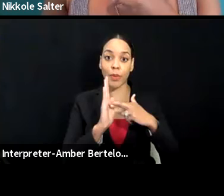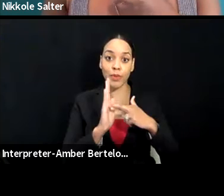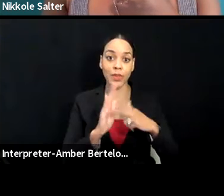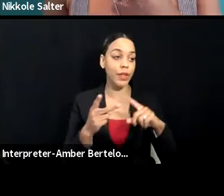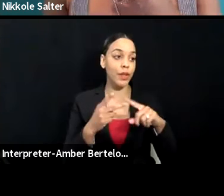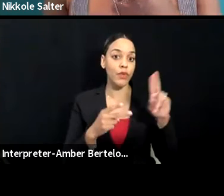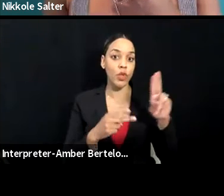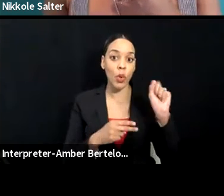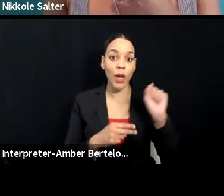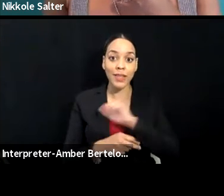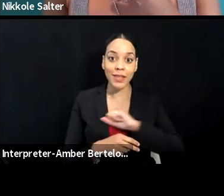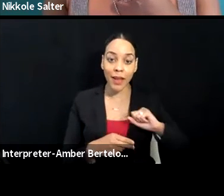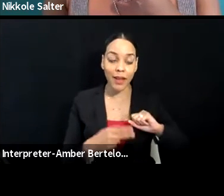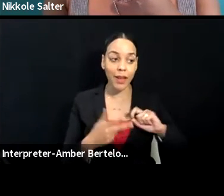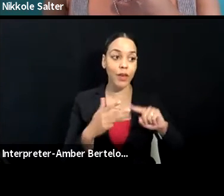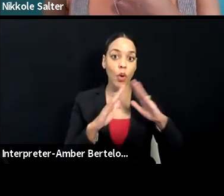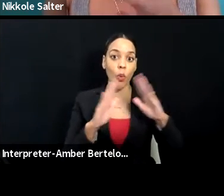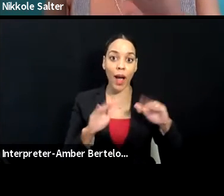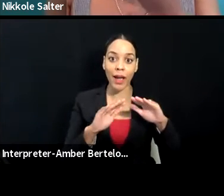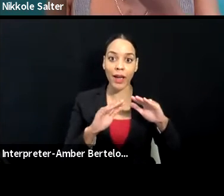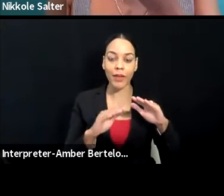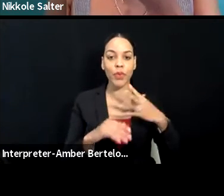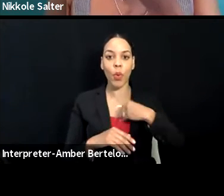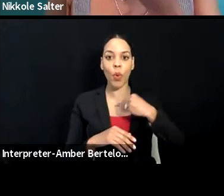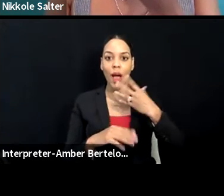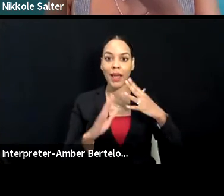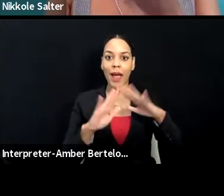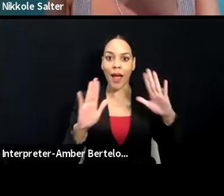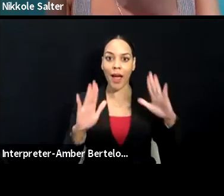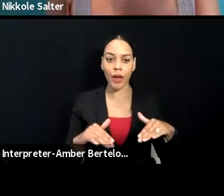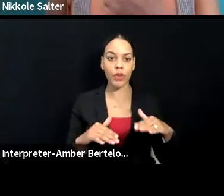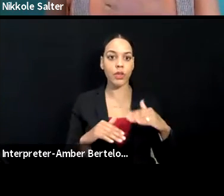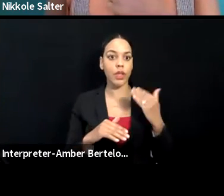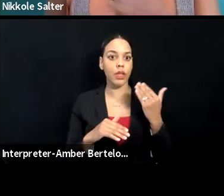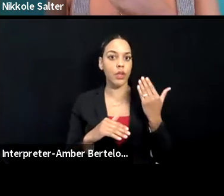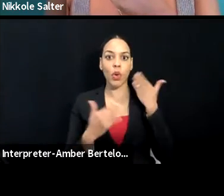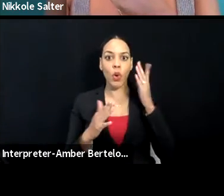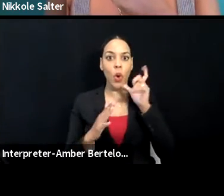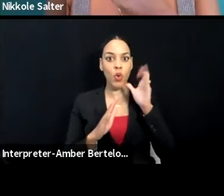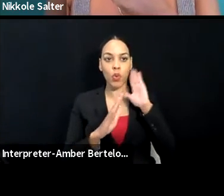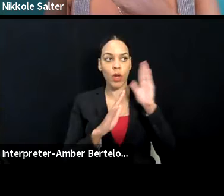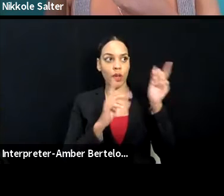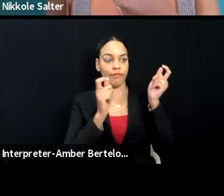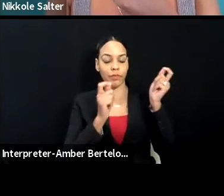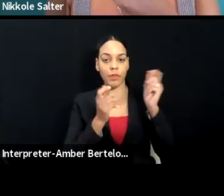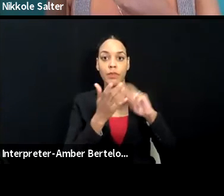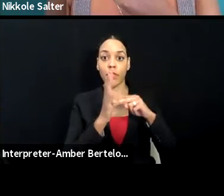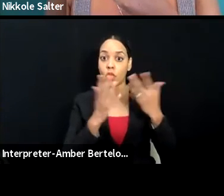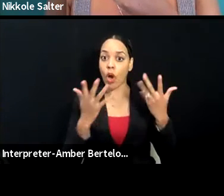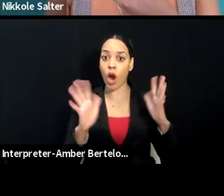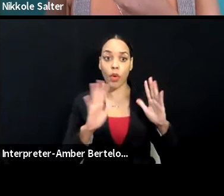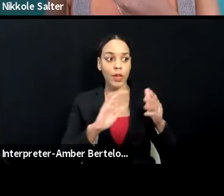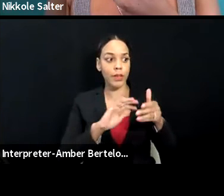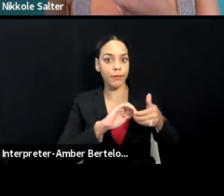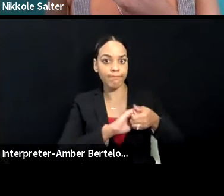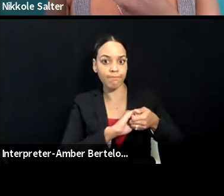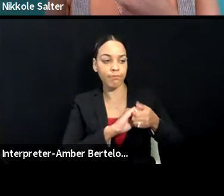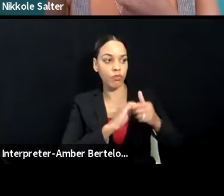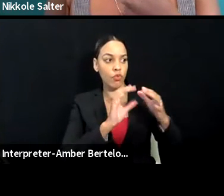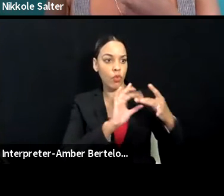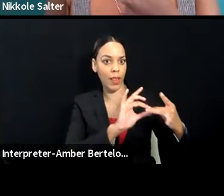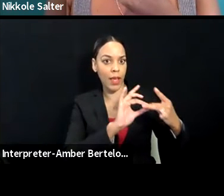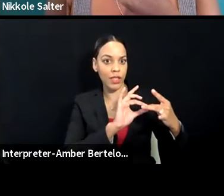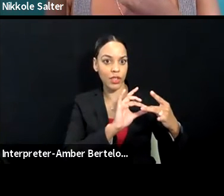House. And if you've already cultivated those relationships, everything that Nicole just said about having